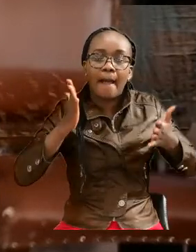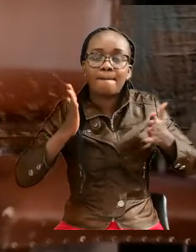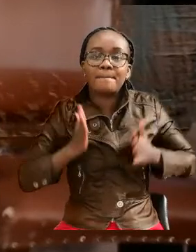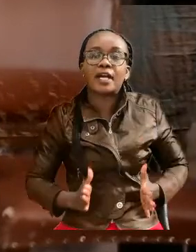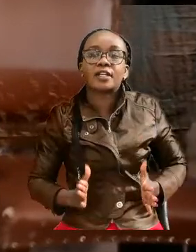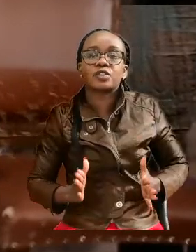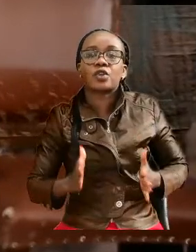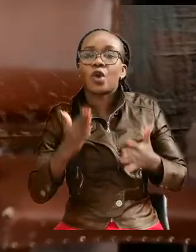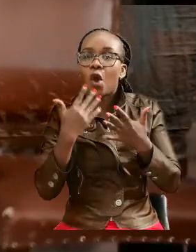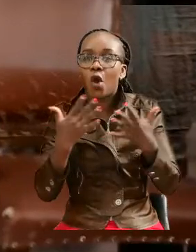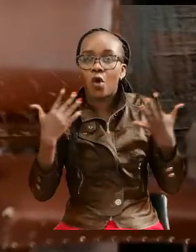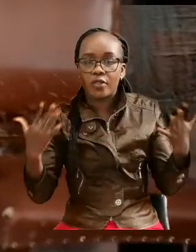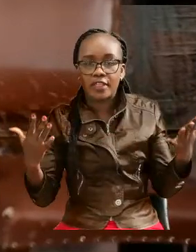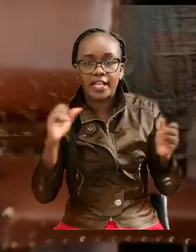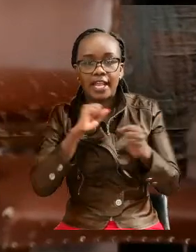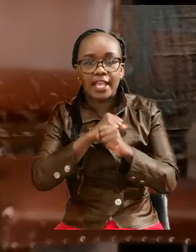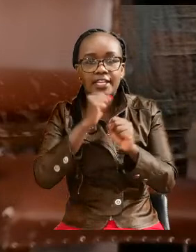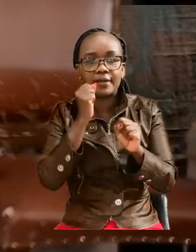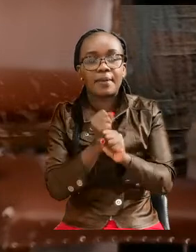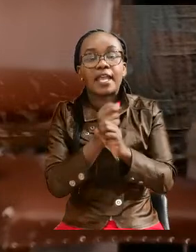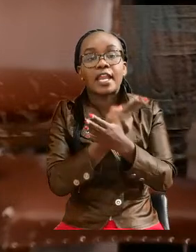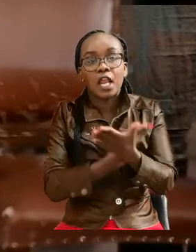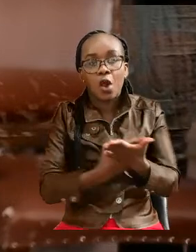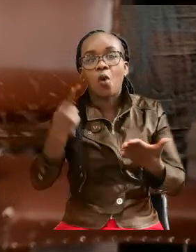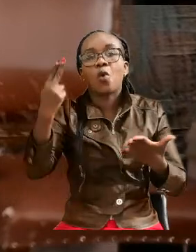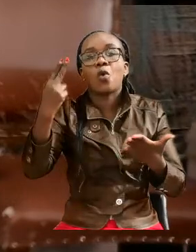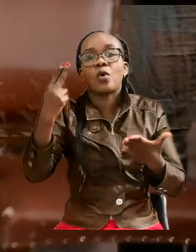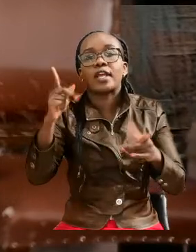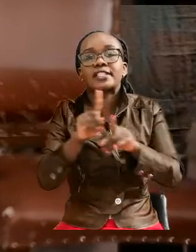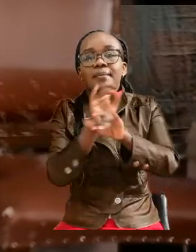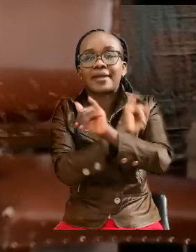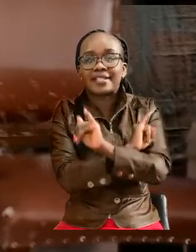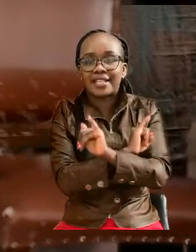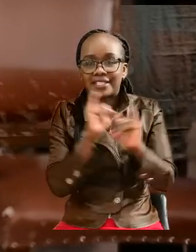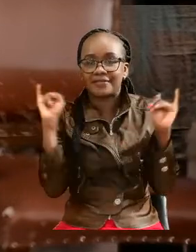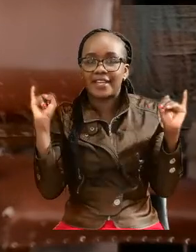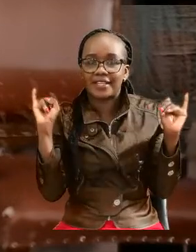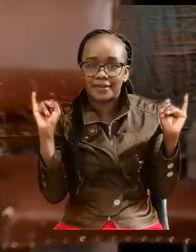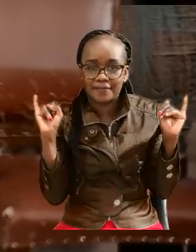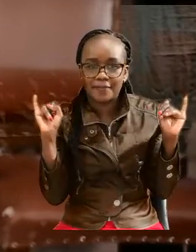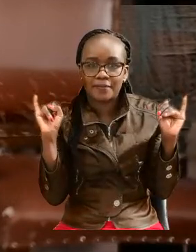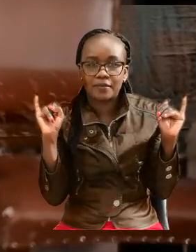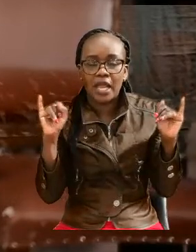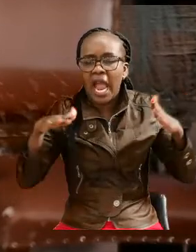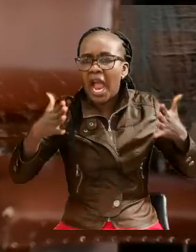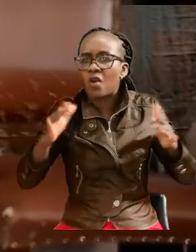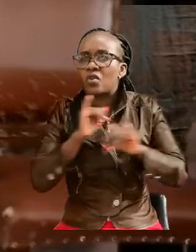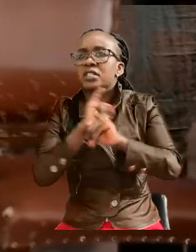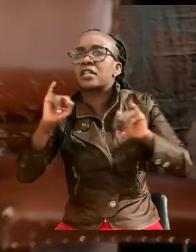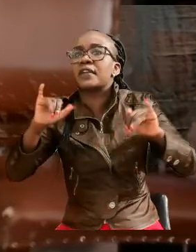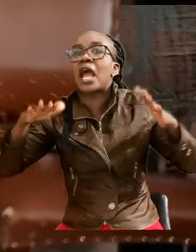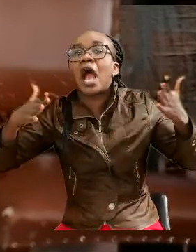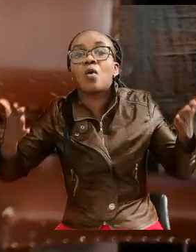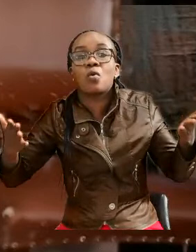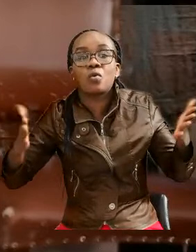or thing is made holy or sanctified. And how do we get sanctified?